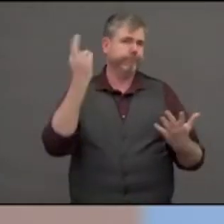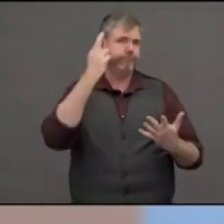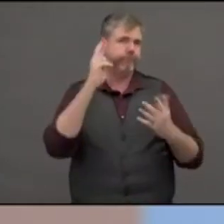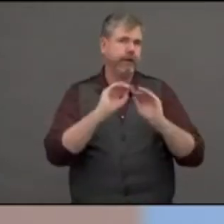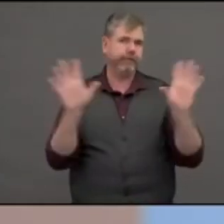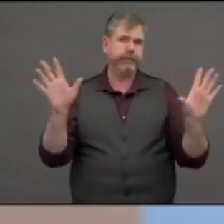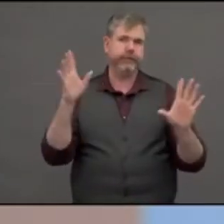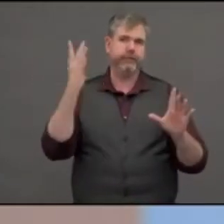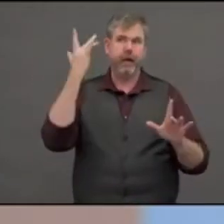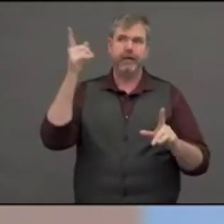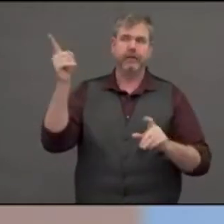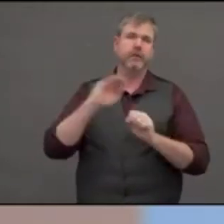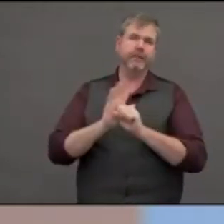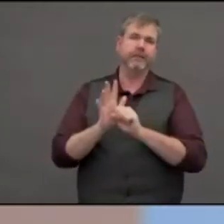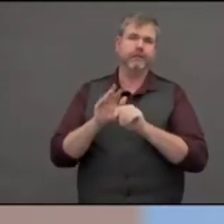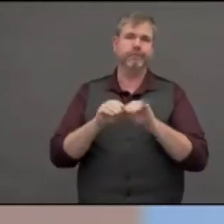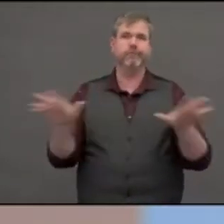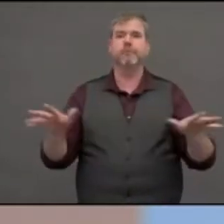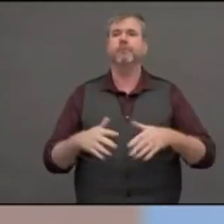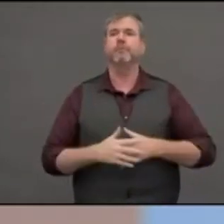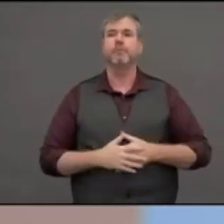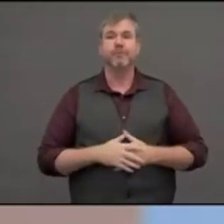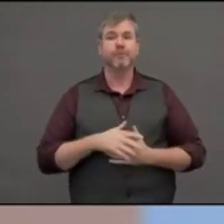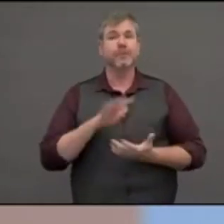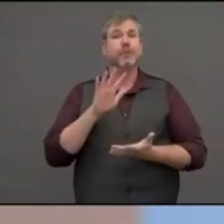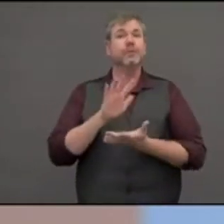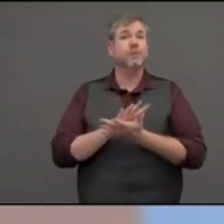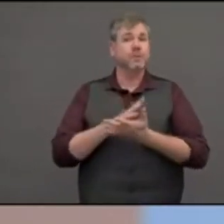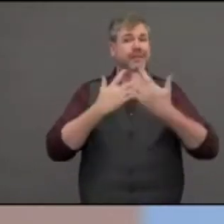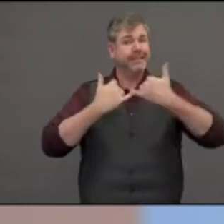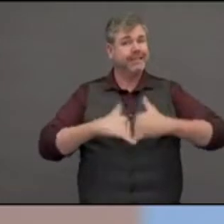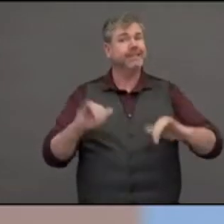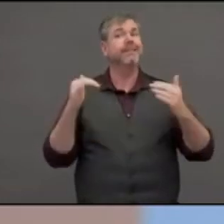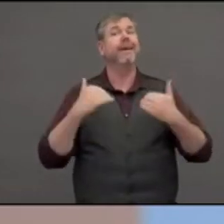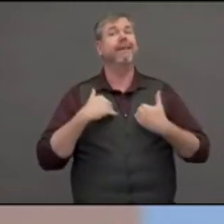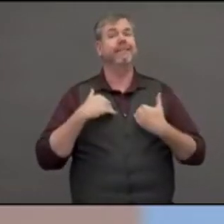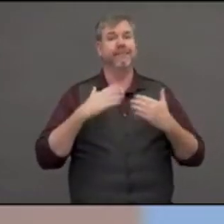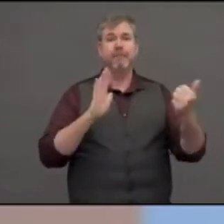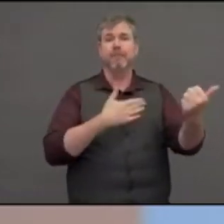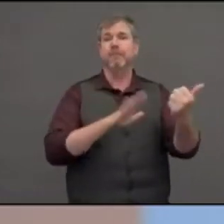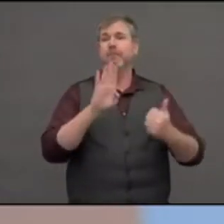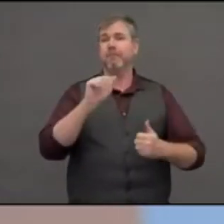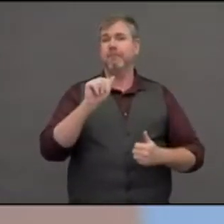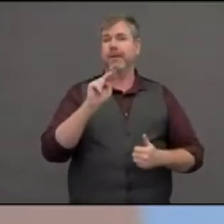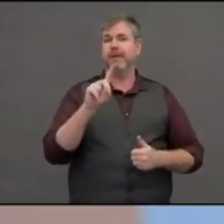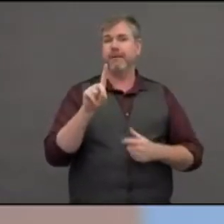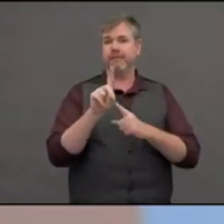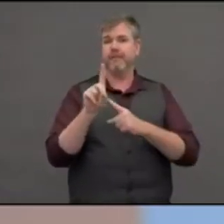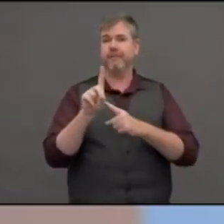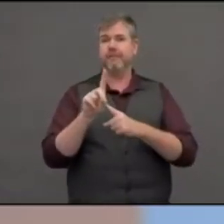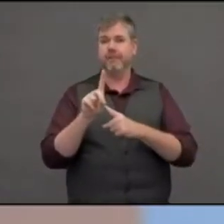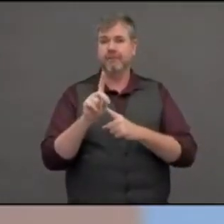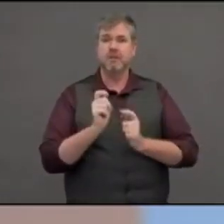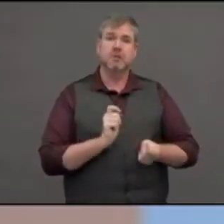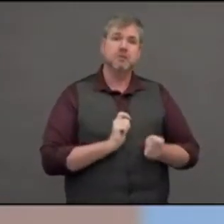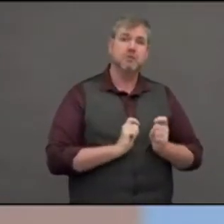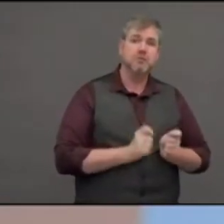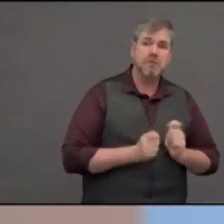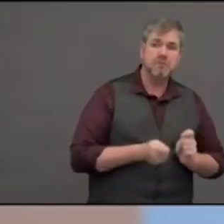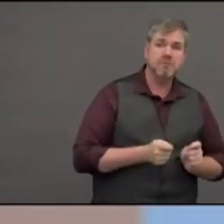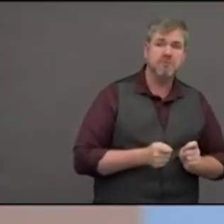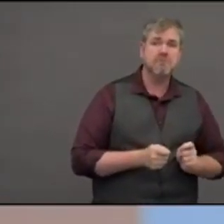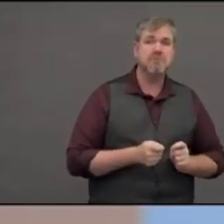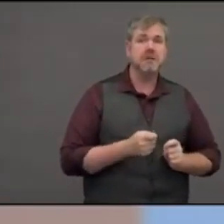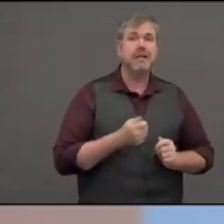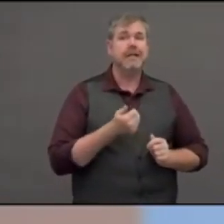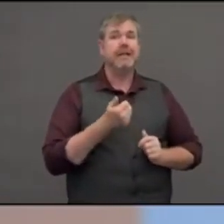need to not have the aerosol producing activities. So if they want to be practicing their drums and they could do other instruments that are that